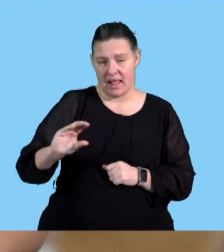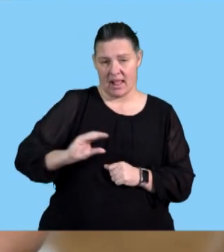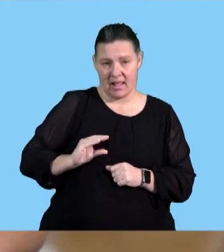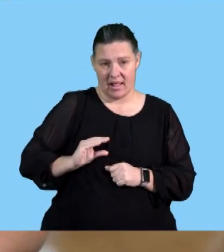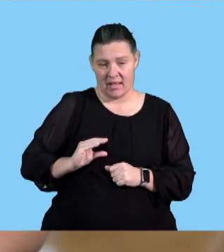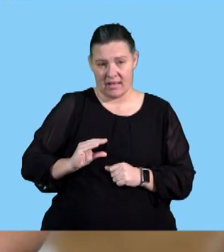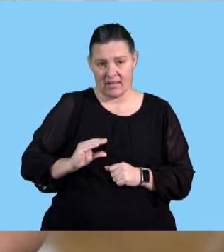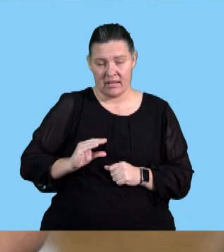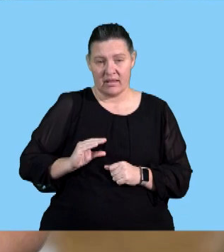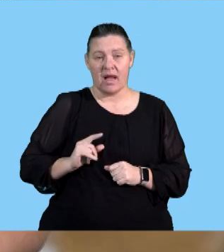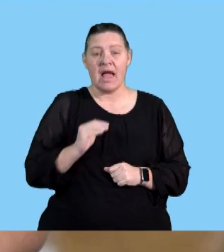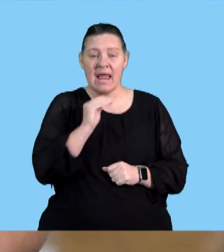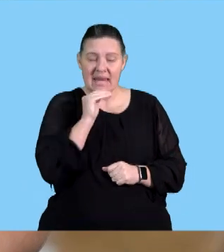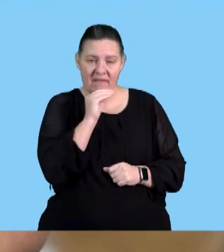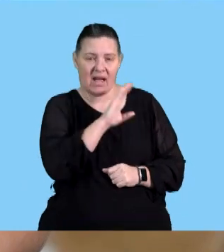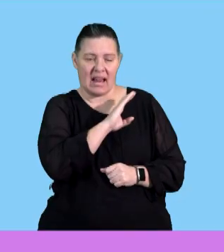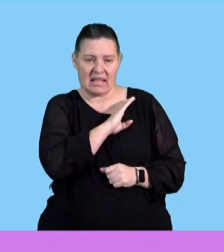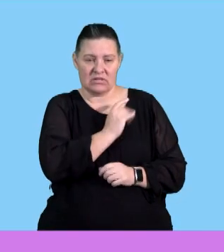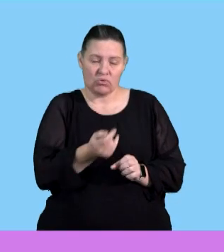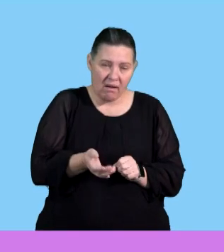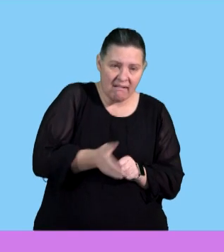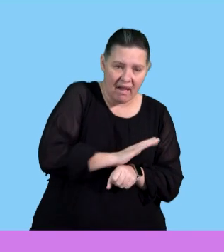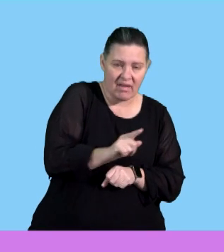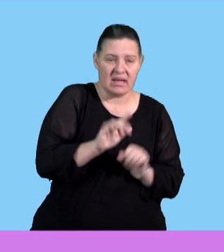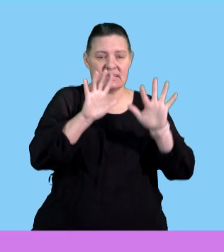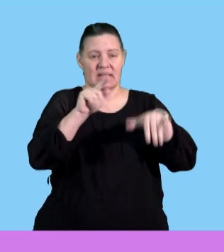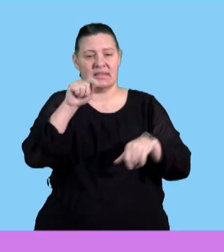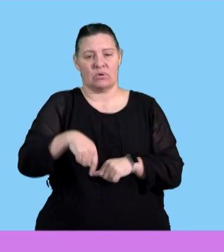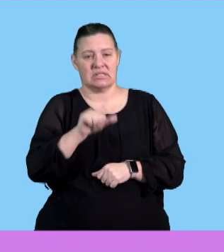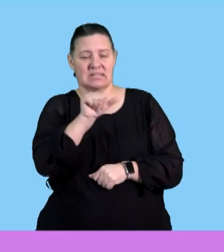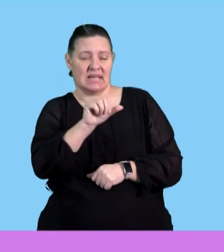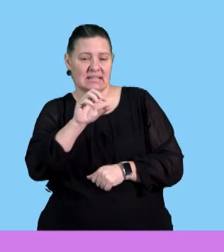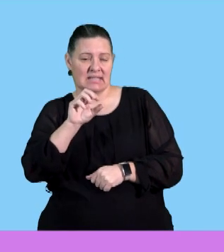needs to have enough clients to cover the